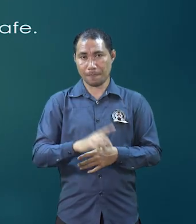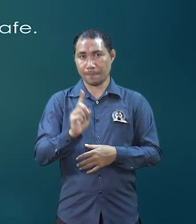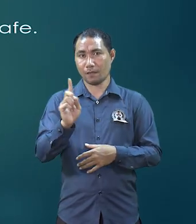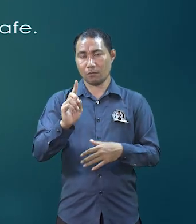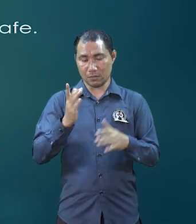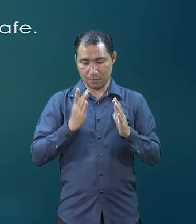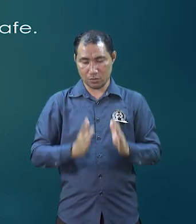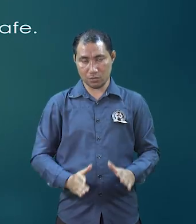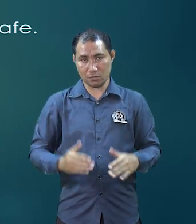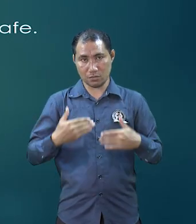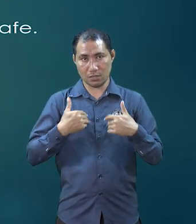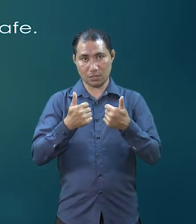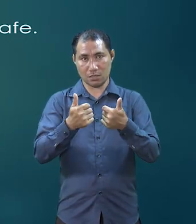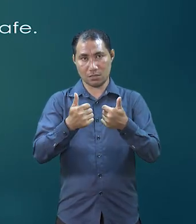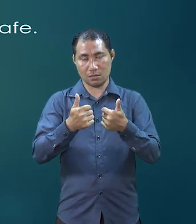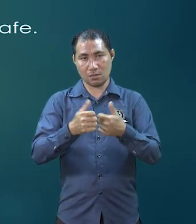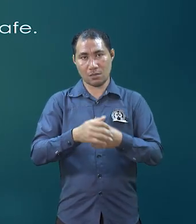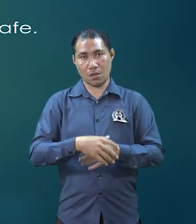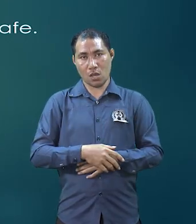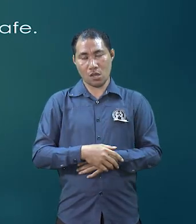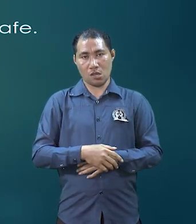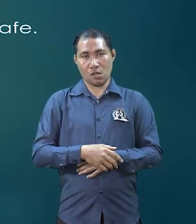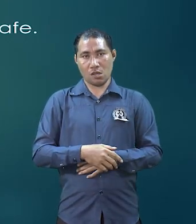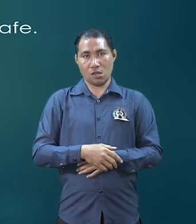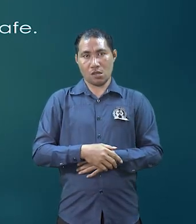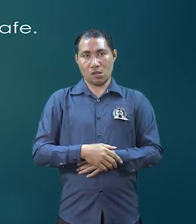What is personal hygiene?